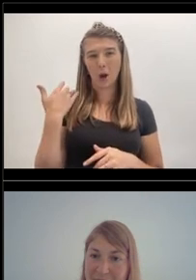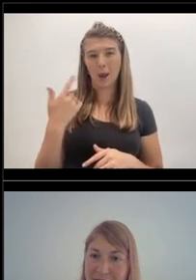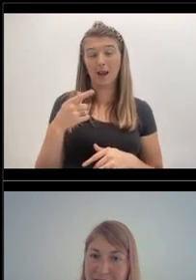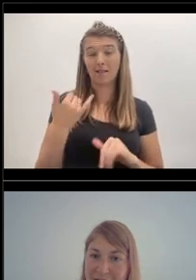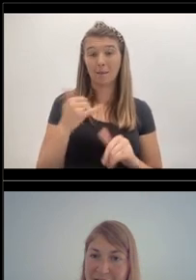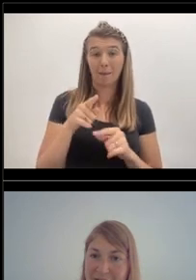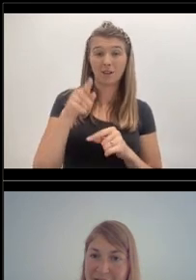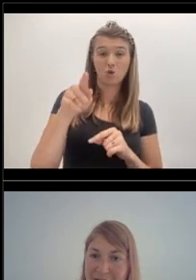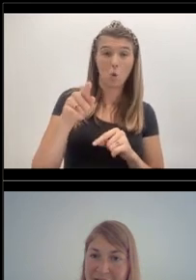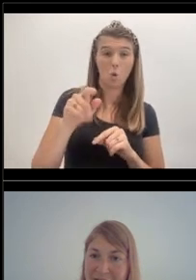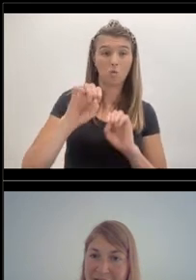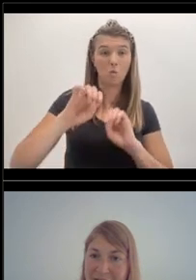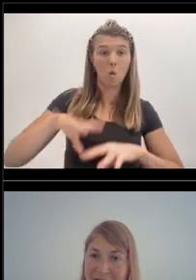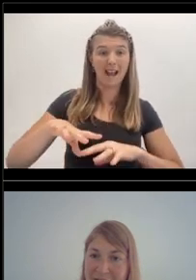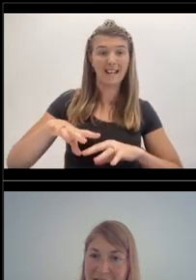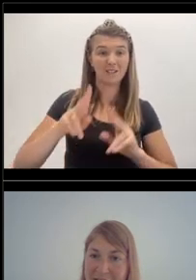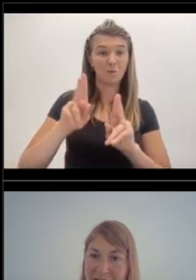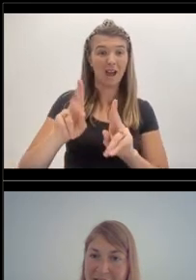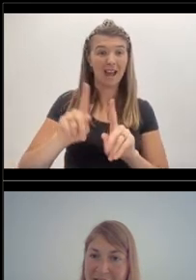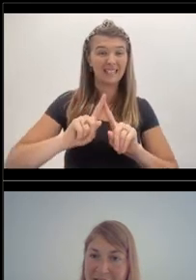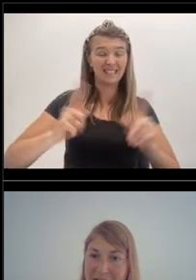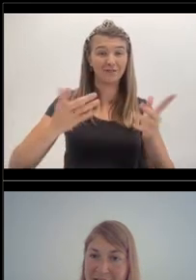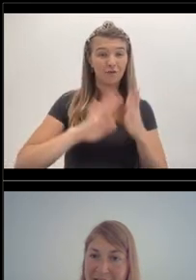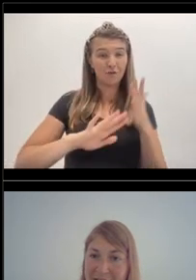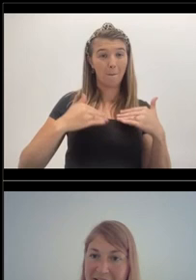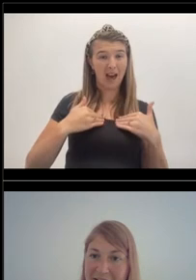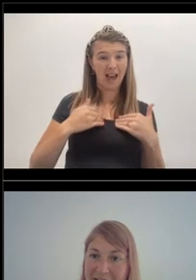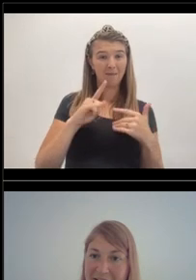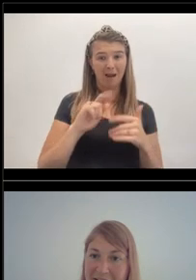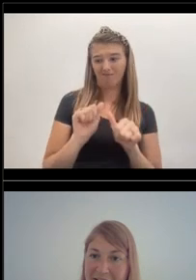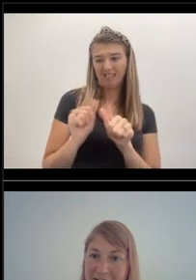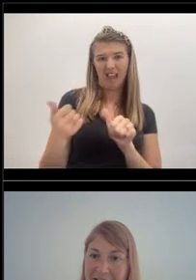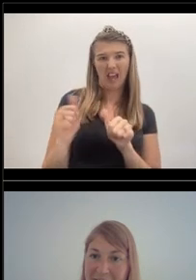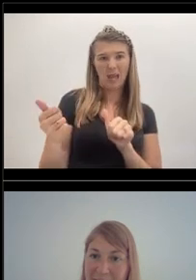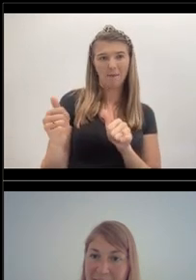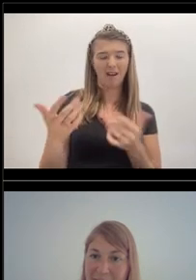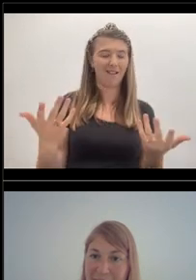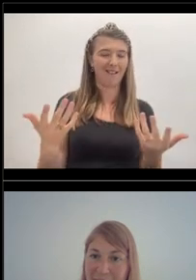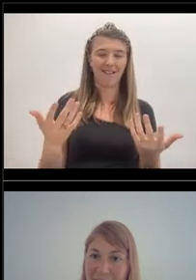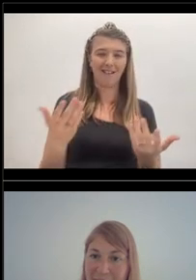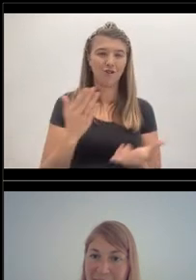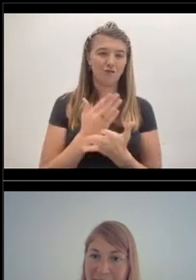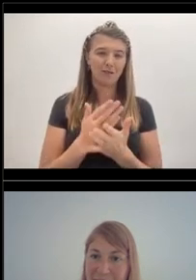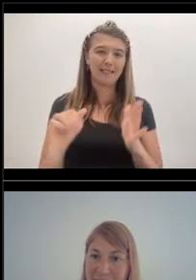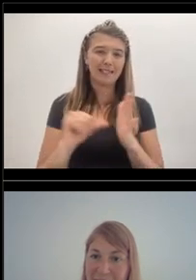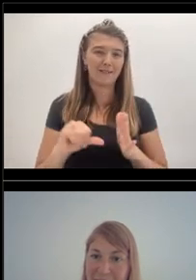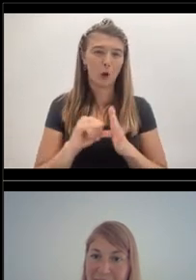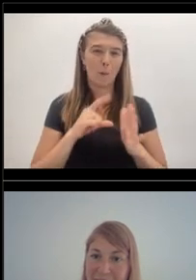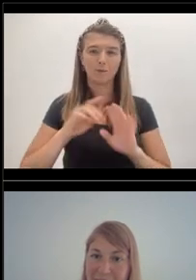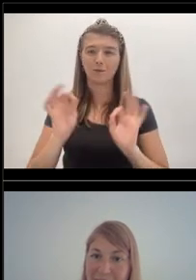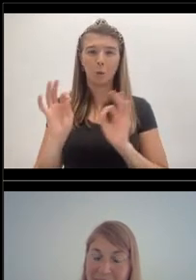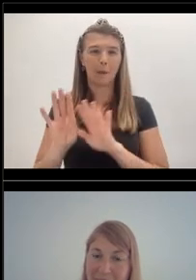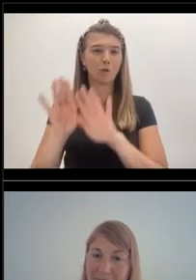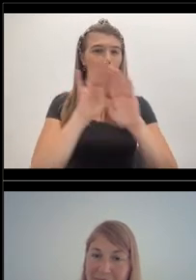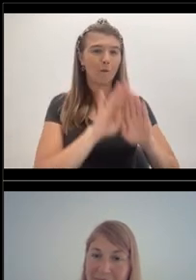I can, and we could be almost neighbours. And that is the real issue, isn't it? Because I think people do want to do the best thing. They do